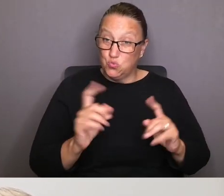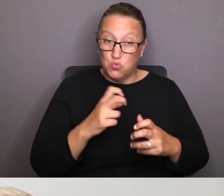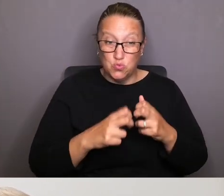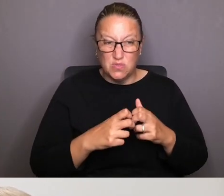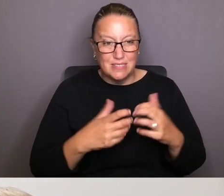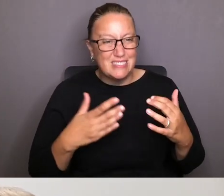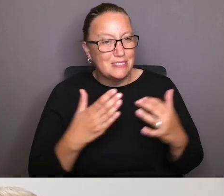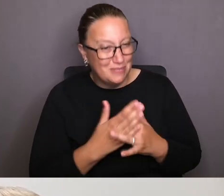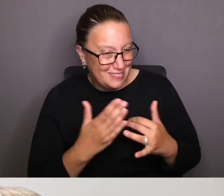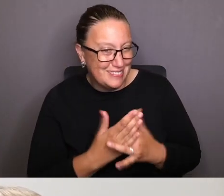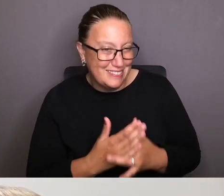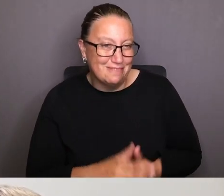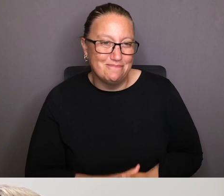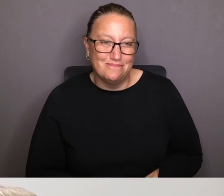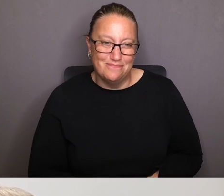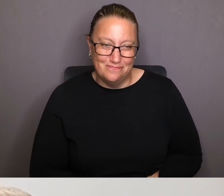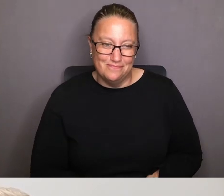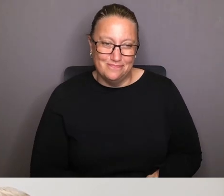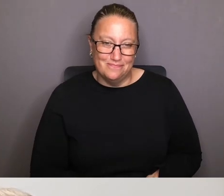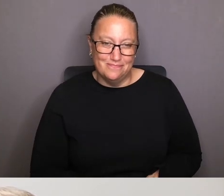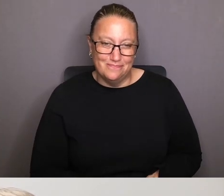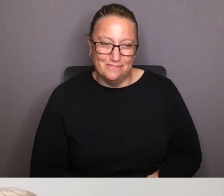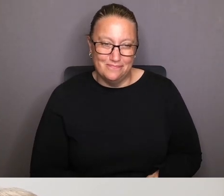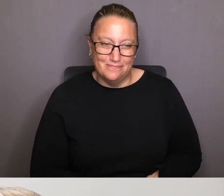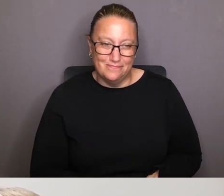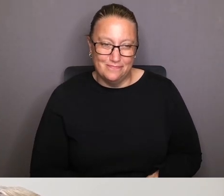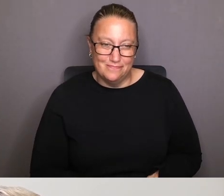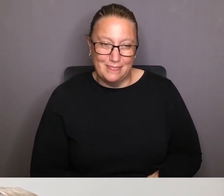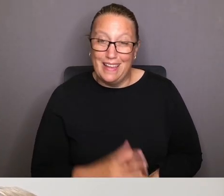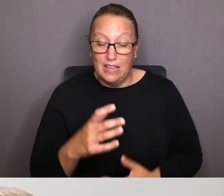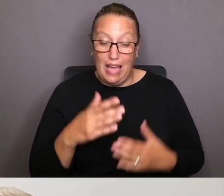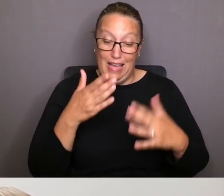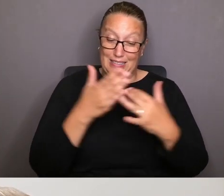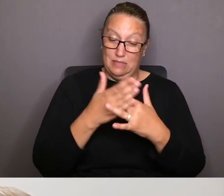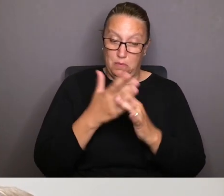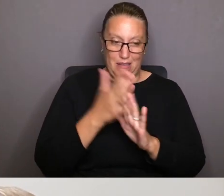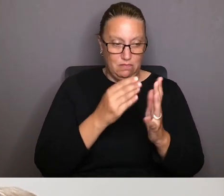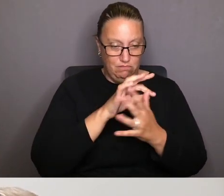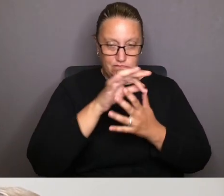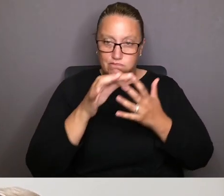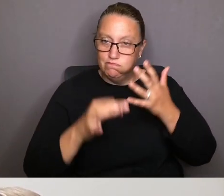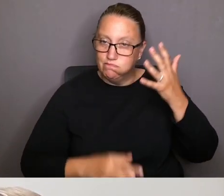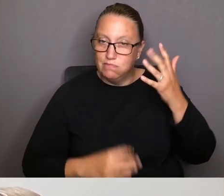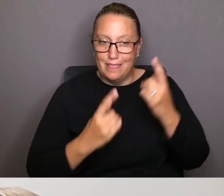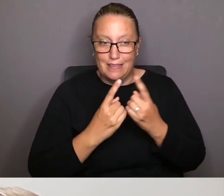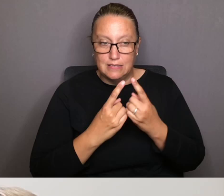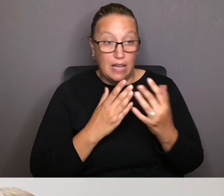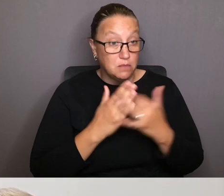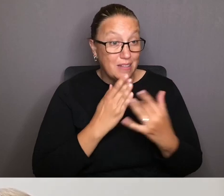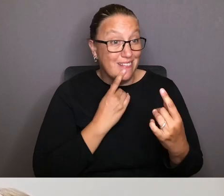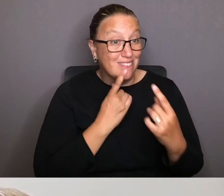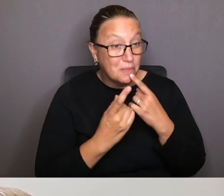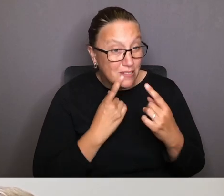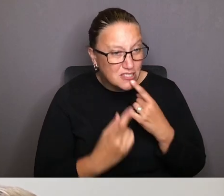were, really important to people who had disability and lived experience of disability. And some of the main issues which came